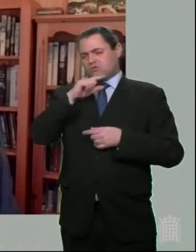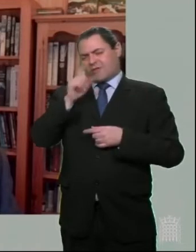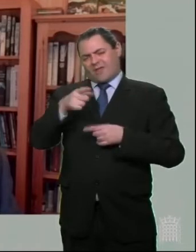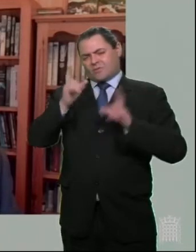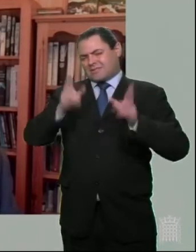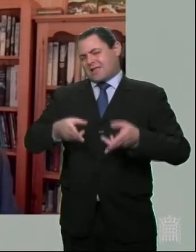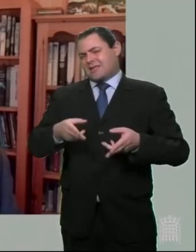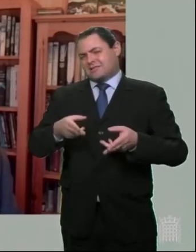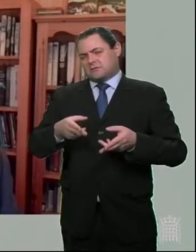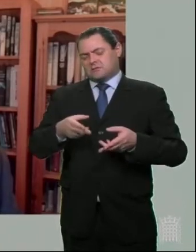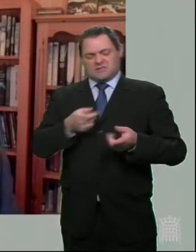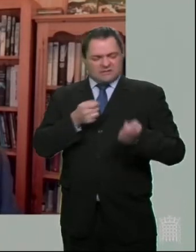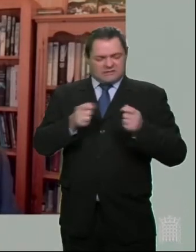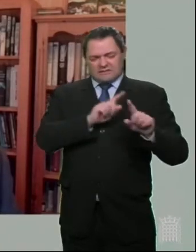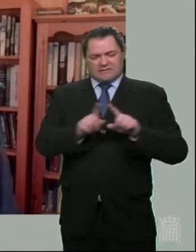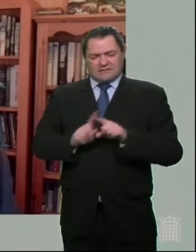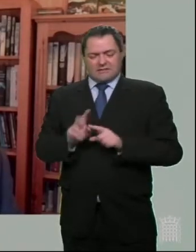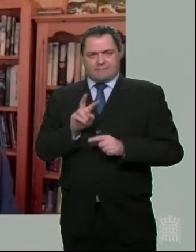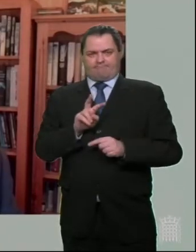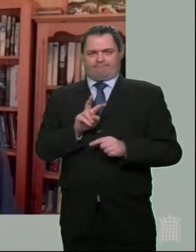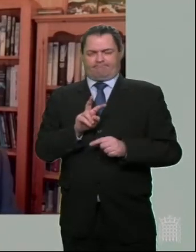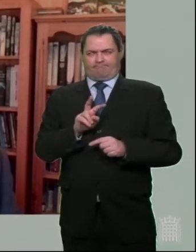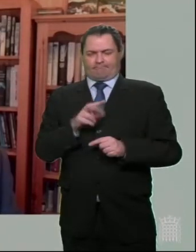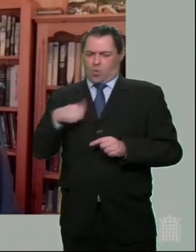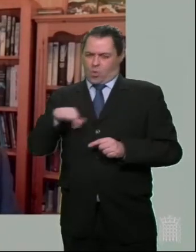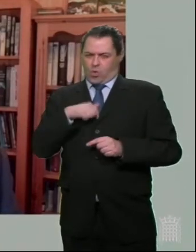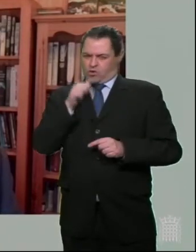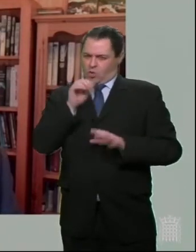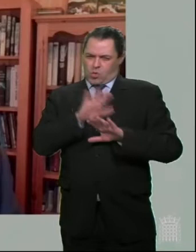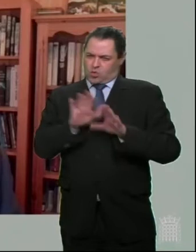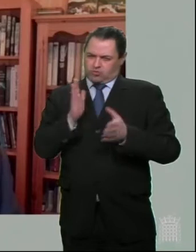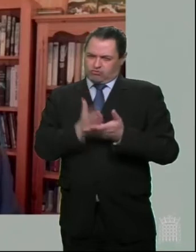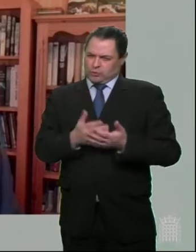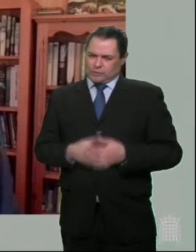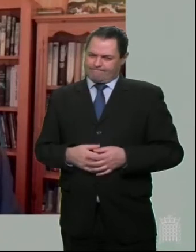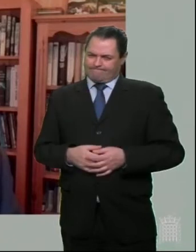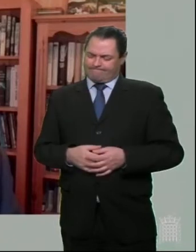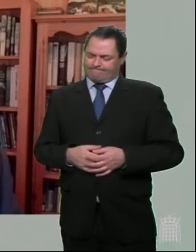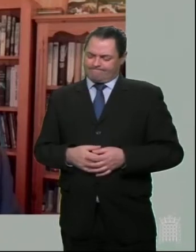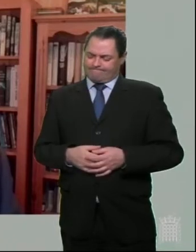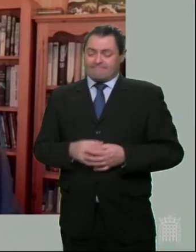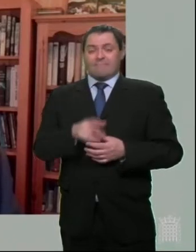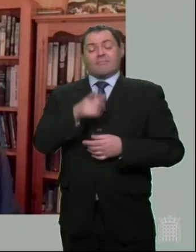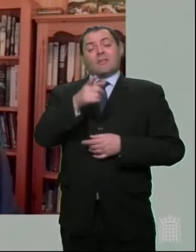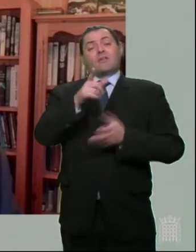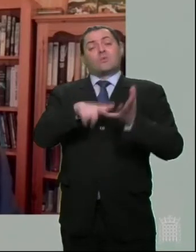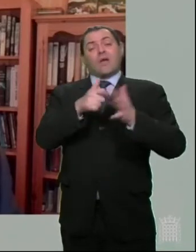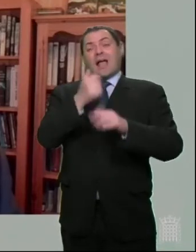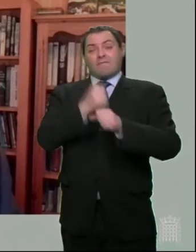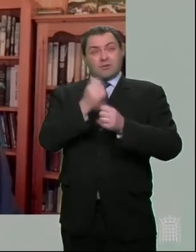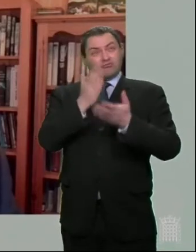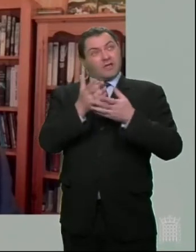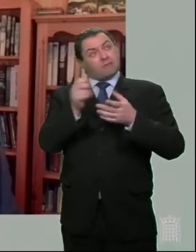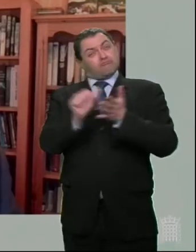COVID-19. But we all know that's simply not true. The UK government response has been defined by a lack of leadership,